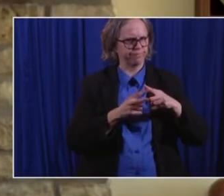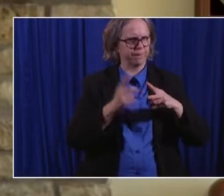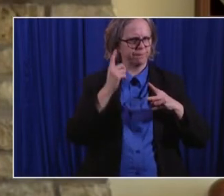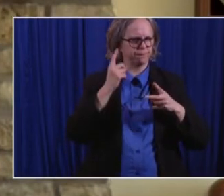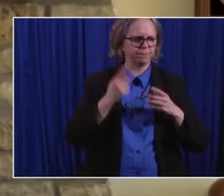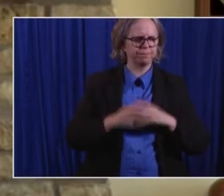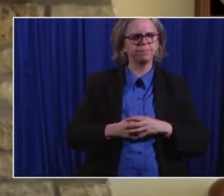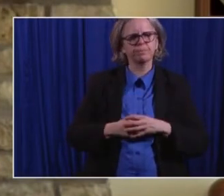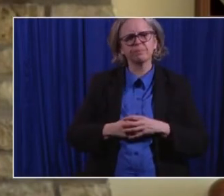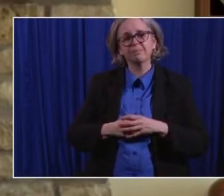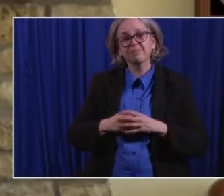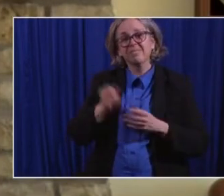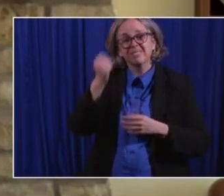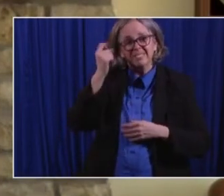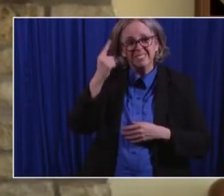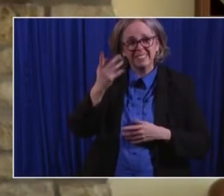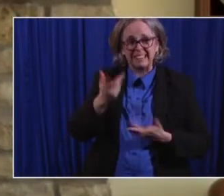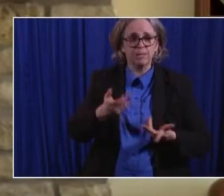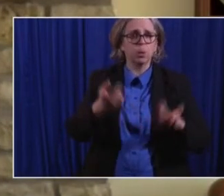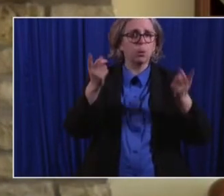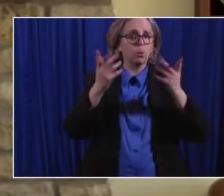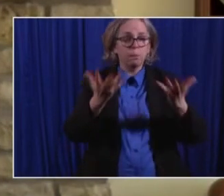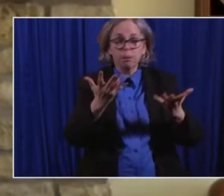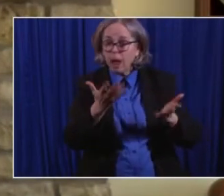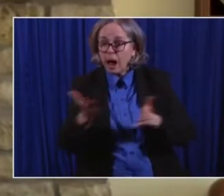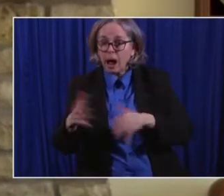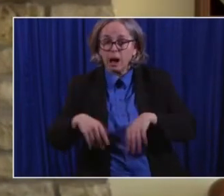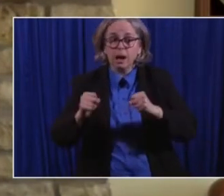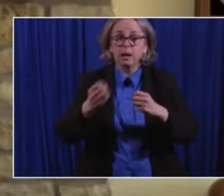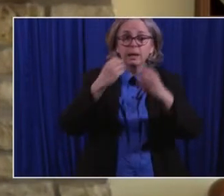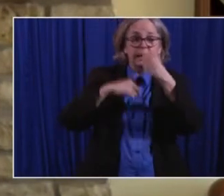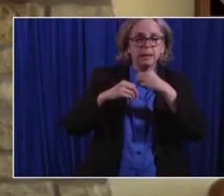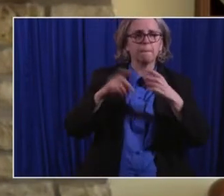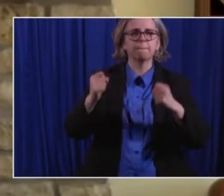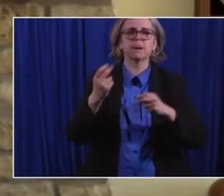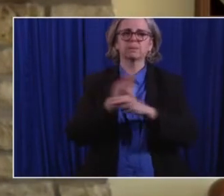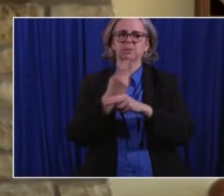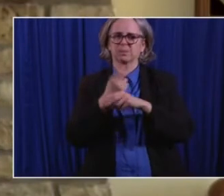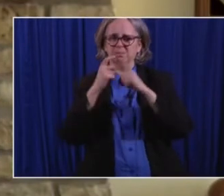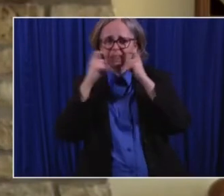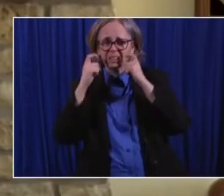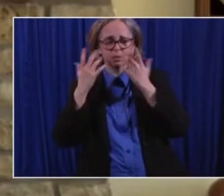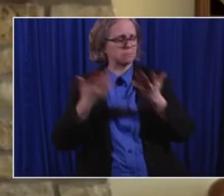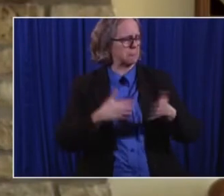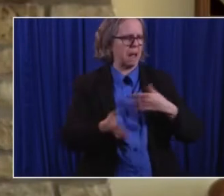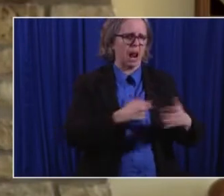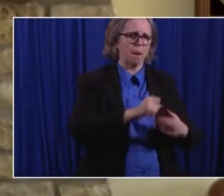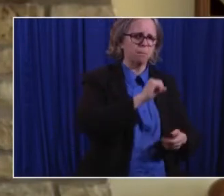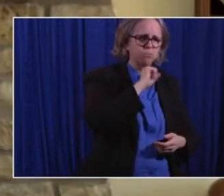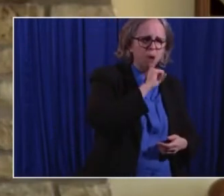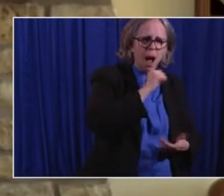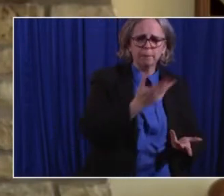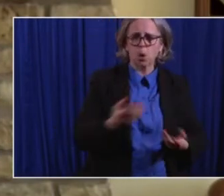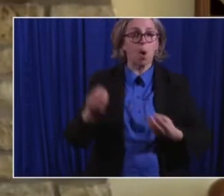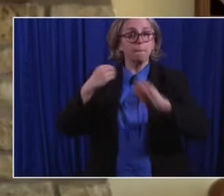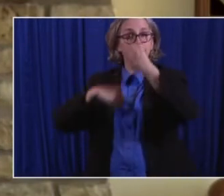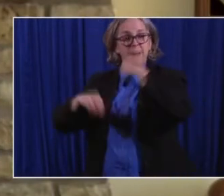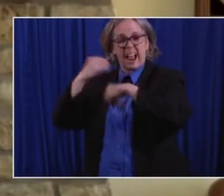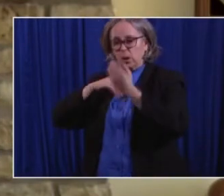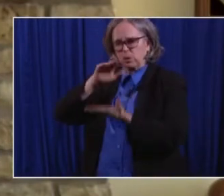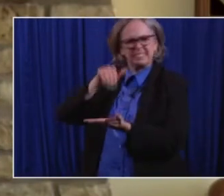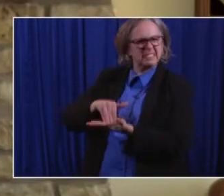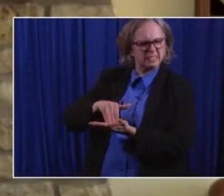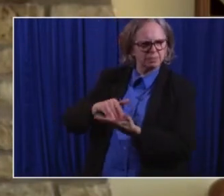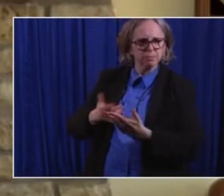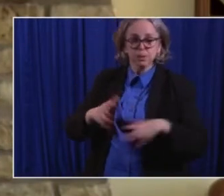eating, you'll need to keep a mask on at proms, banquet centers, wedding receptions. Each venue will